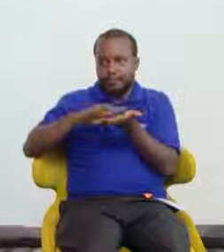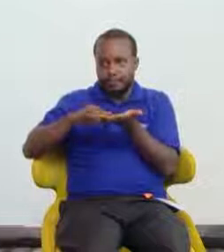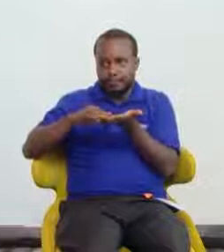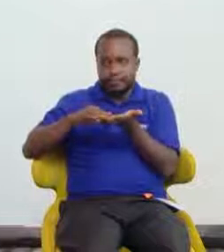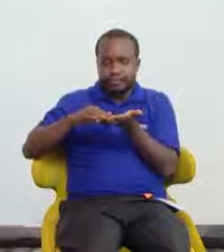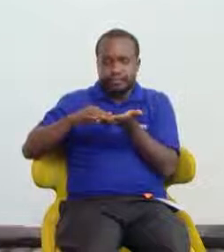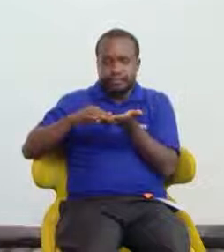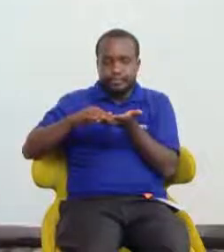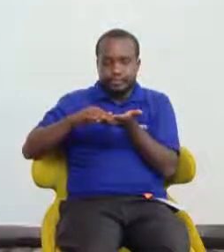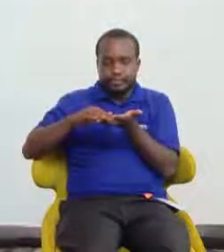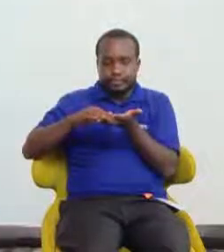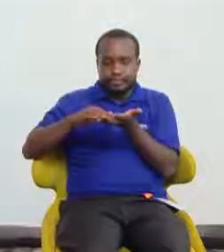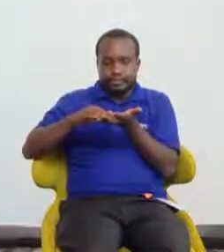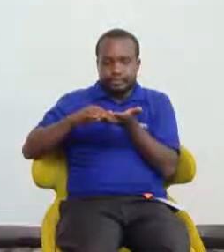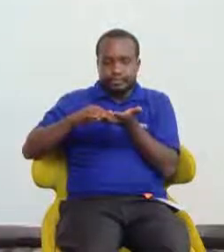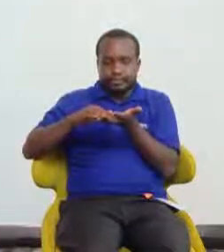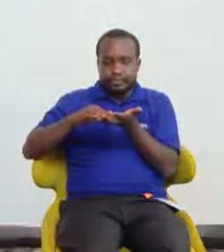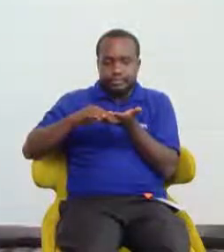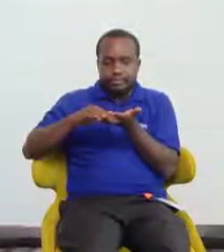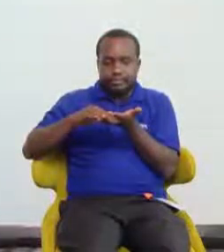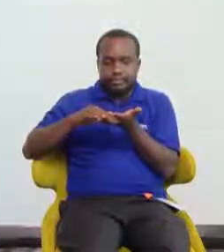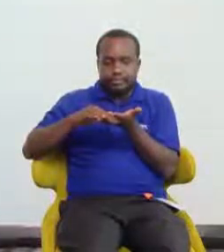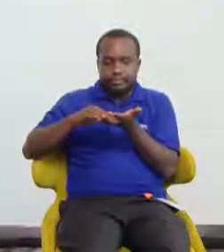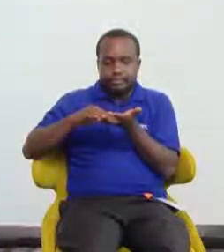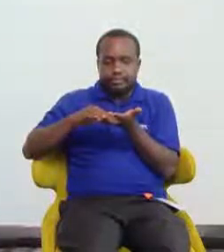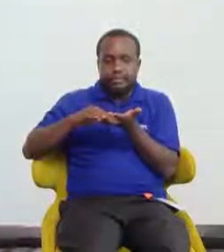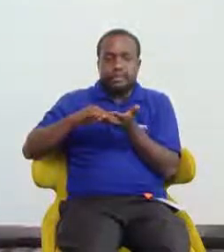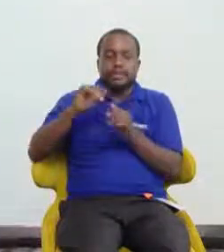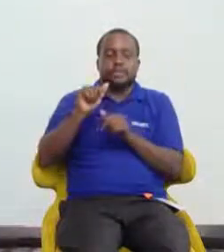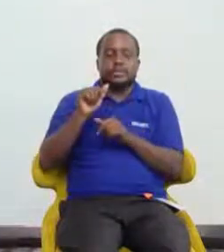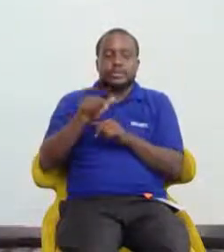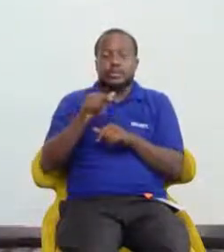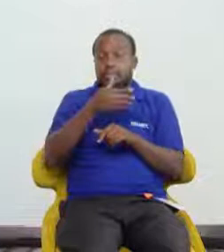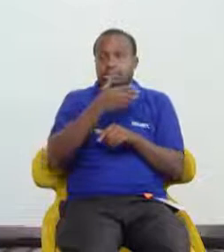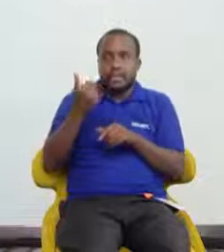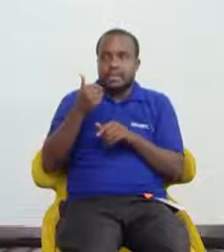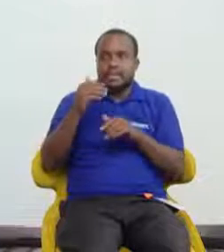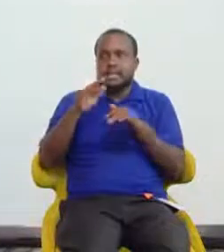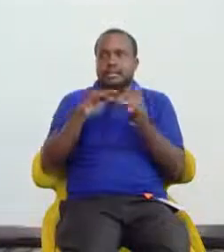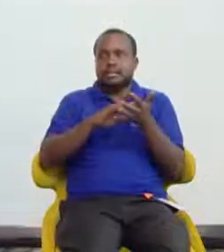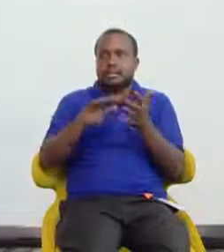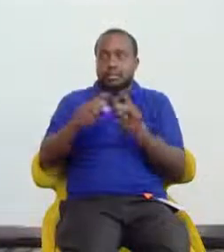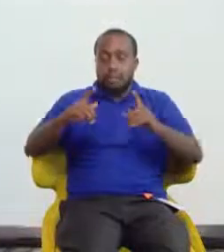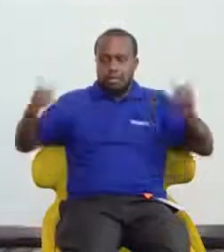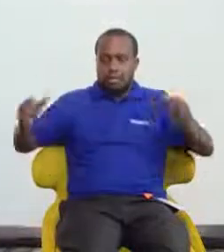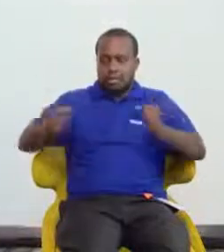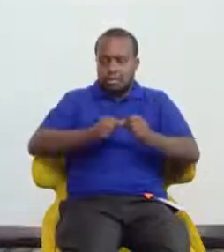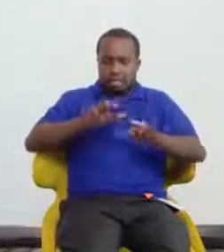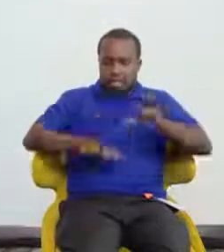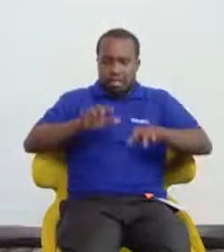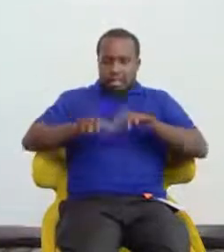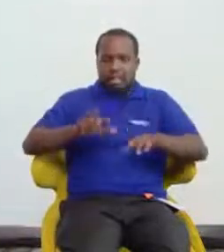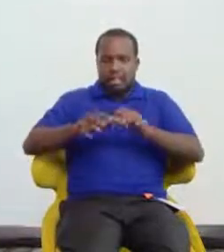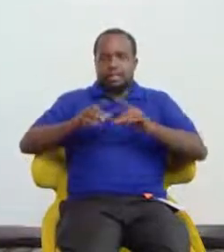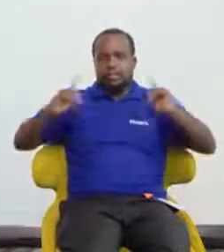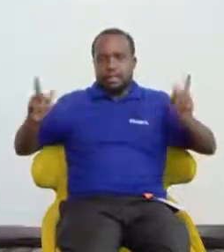you Google, you read more about them. So we've given learners that one is better than having the braille embosser, which is bigger, heavier, and all